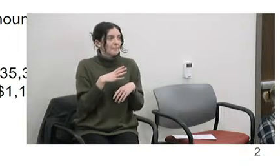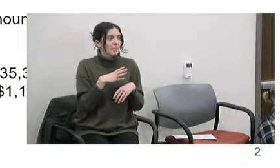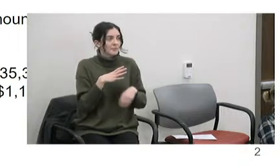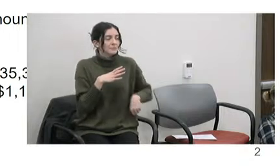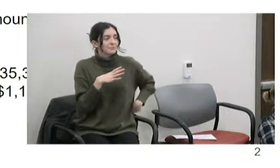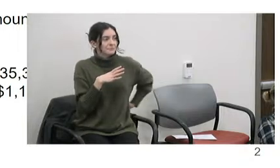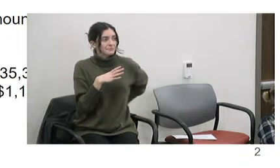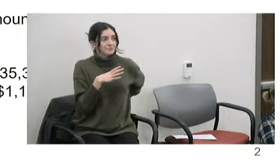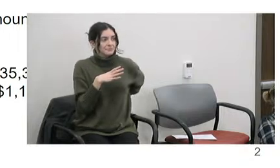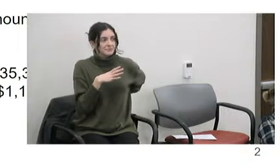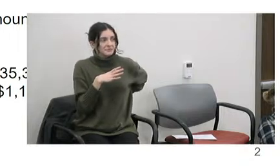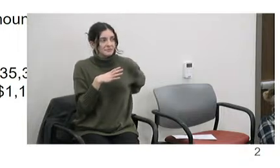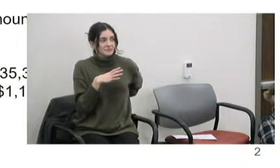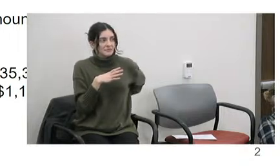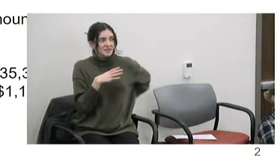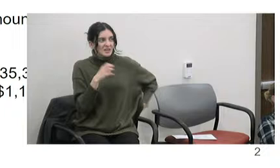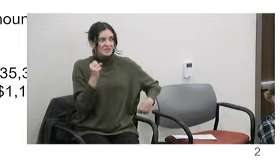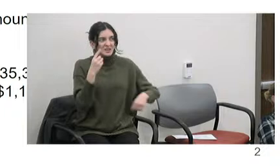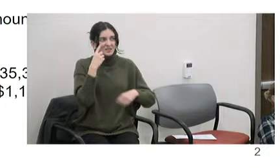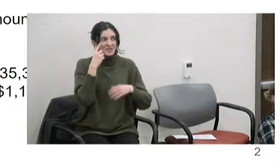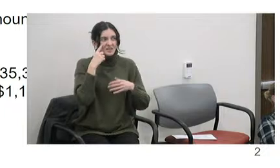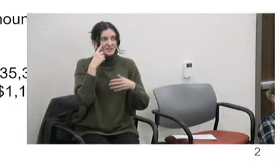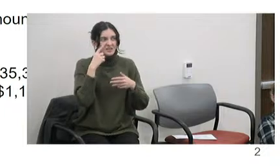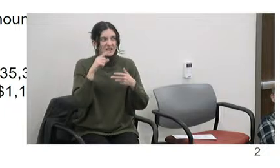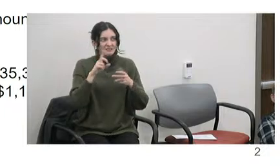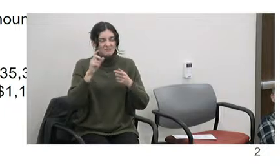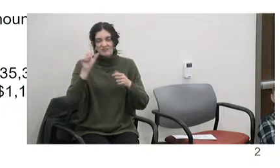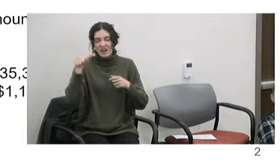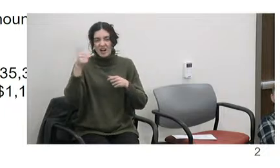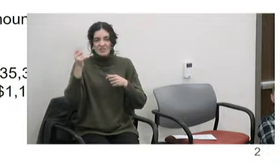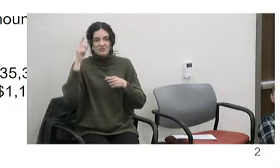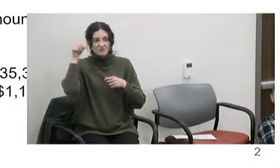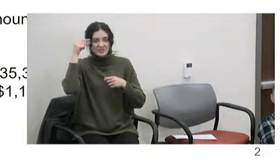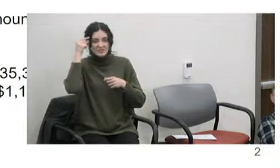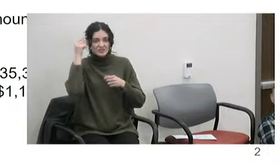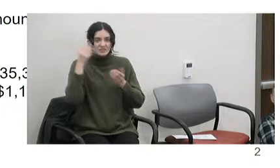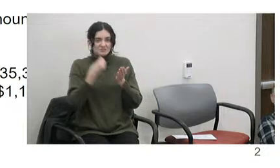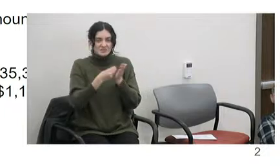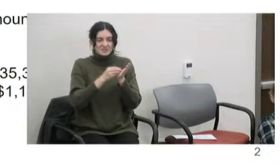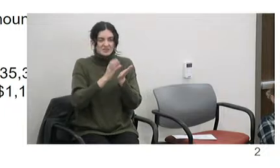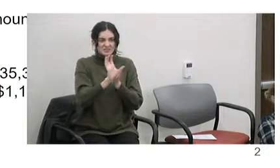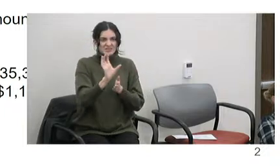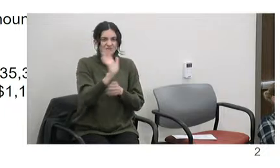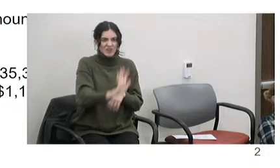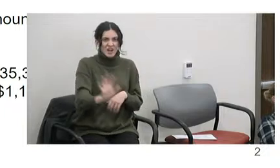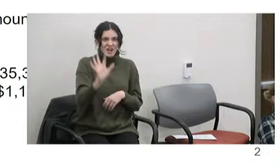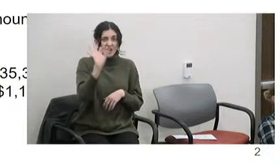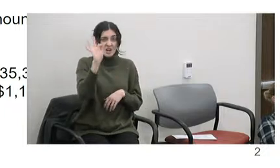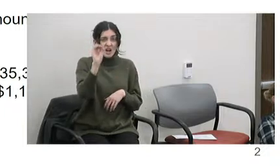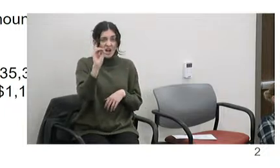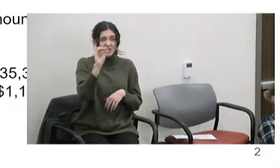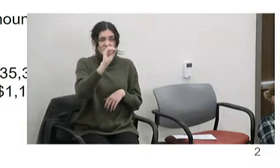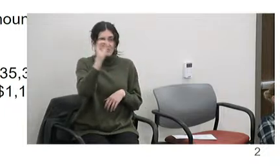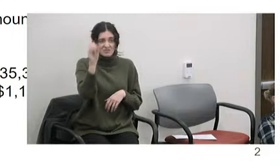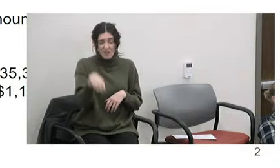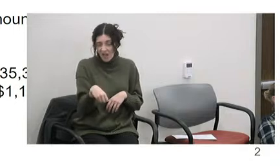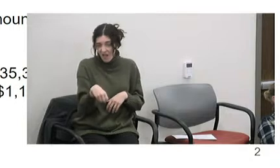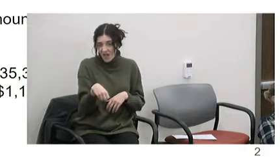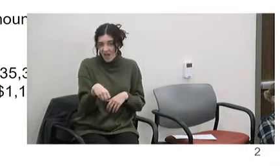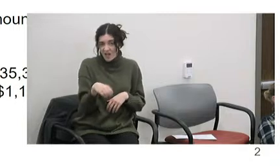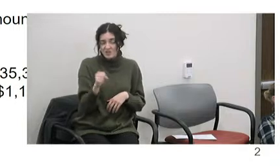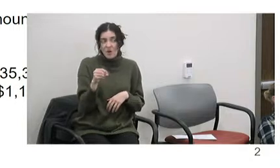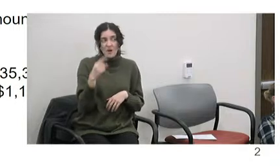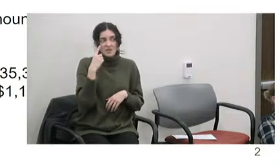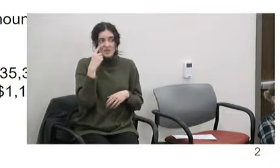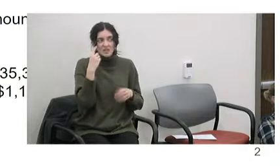sitting in the 90% expenditures. So we're going to dial that in a little bit more since we've gotten a few